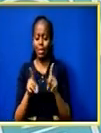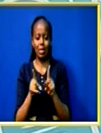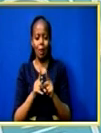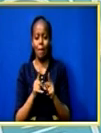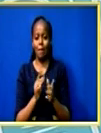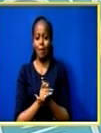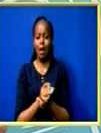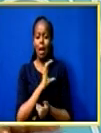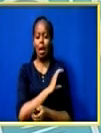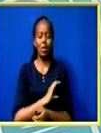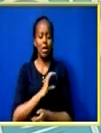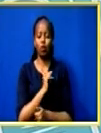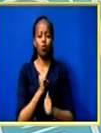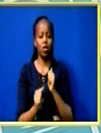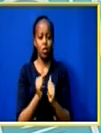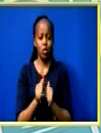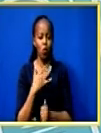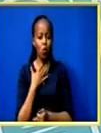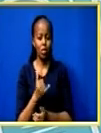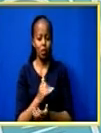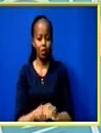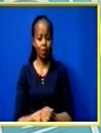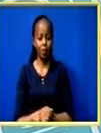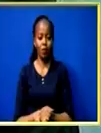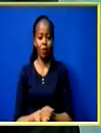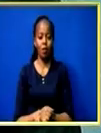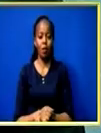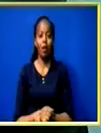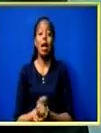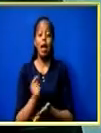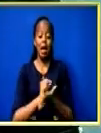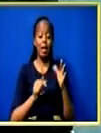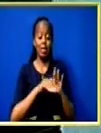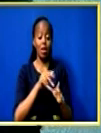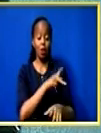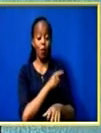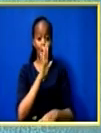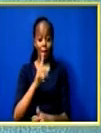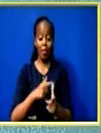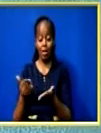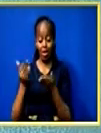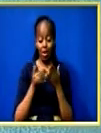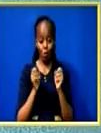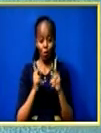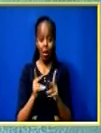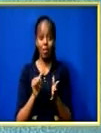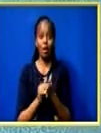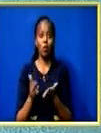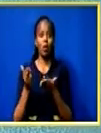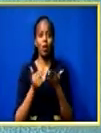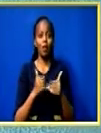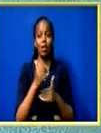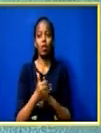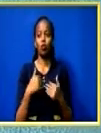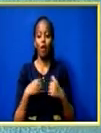what characteristics of a pumpkin would you love to be? Like beautiful. Write in your poem. Okay. And give me that. All right. So that will give us the next.